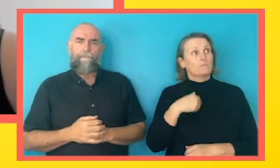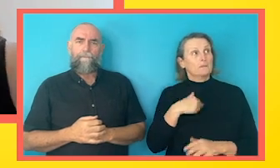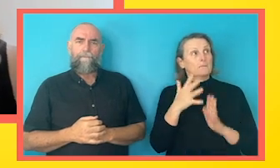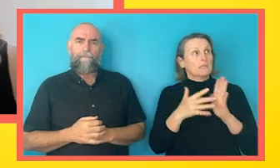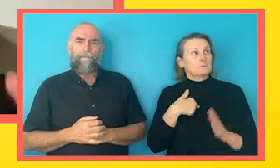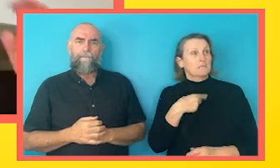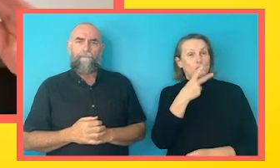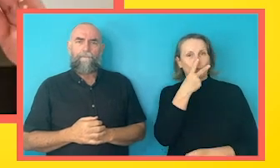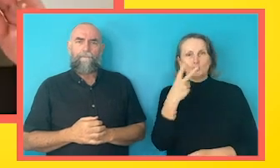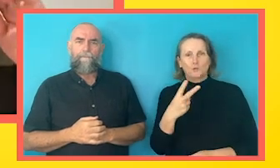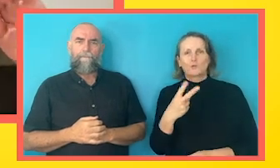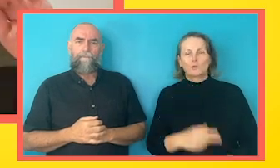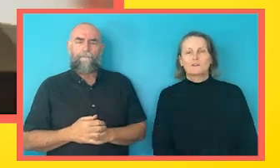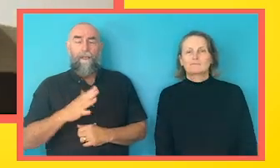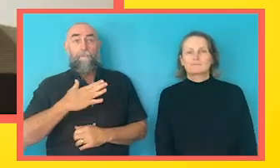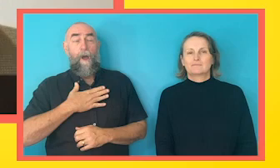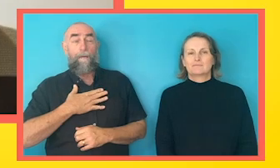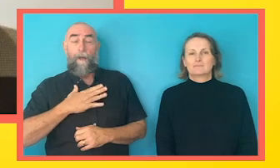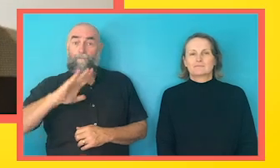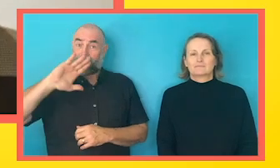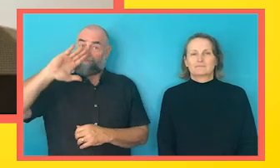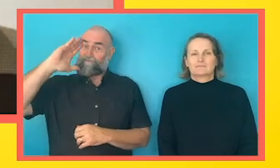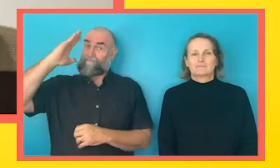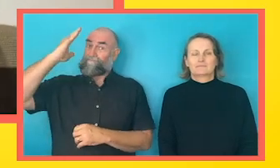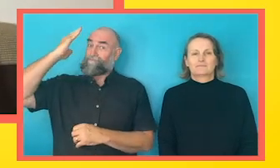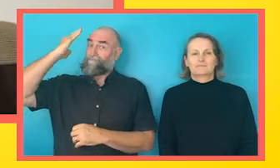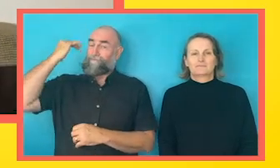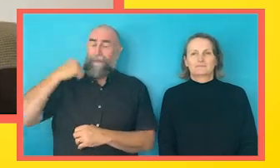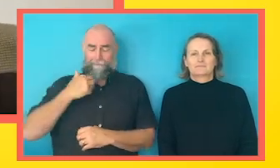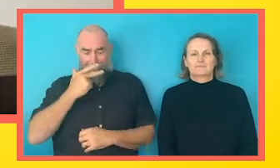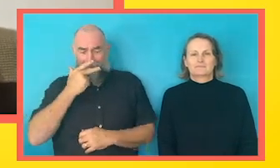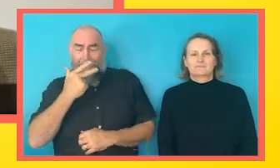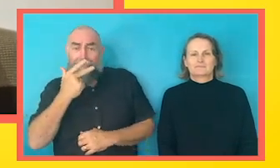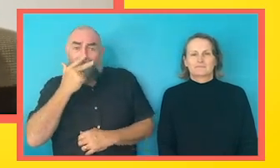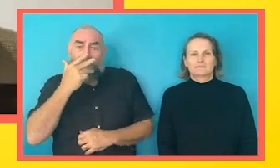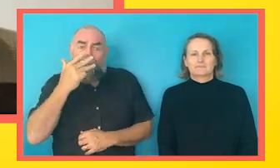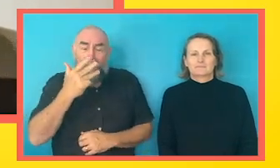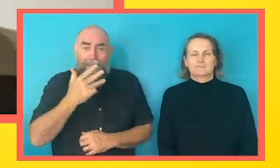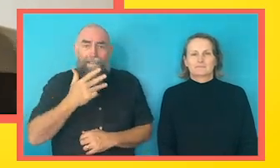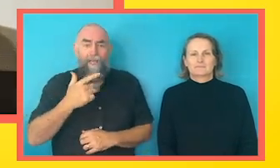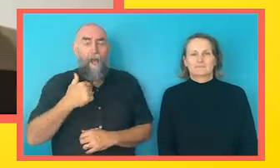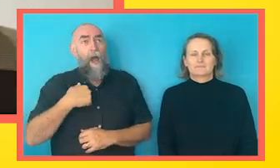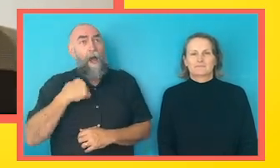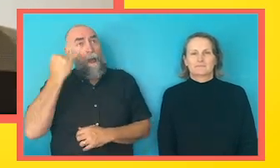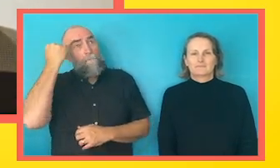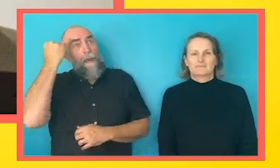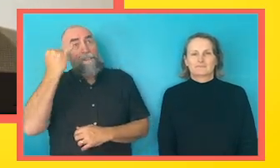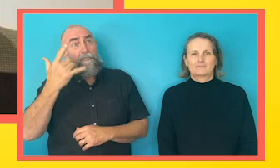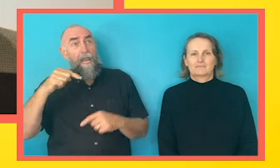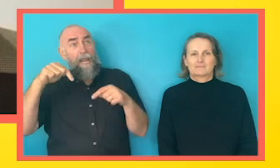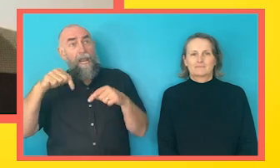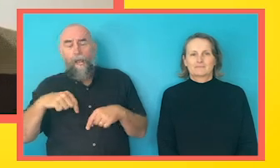that. So mine was many decades ago, but I was 18 or 19 years old. I can't imagine